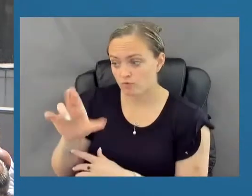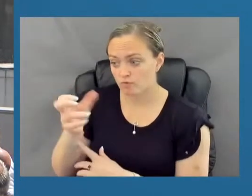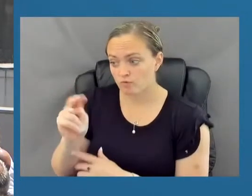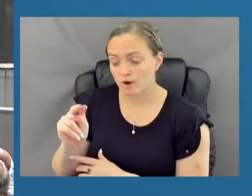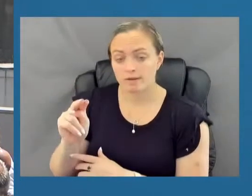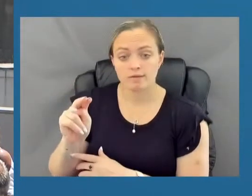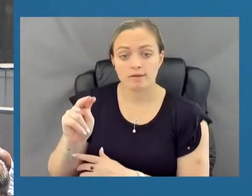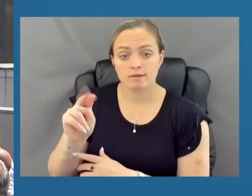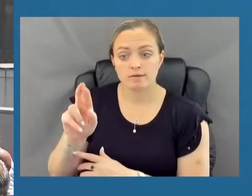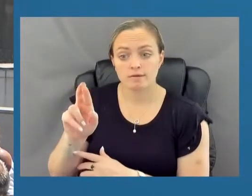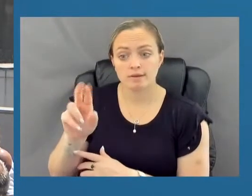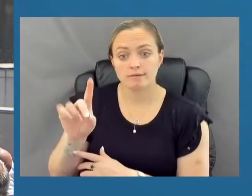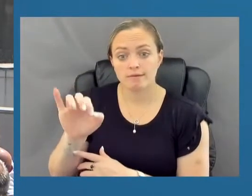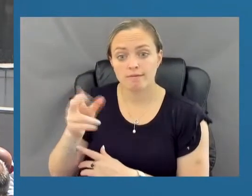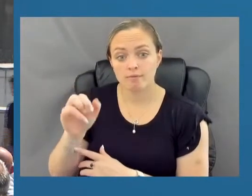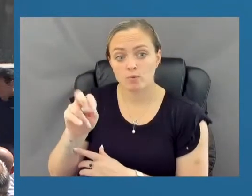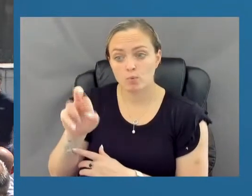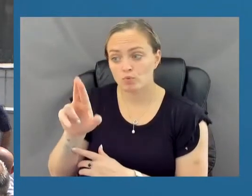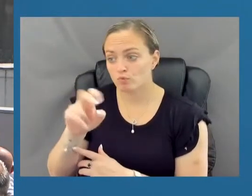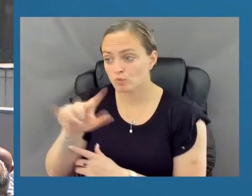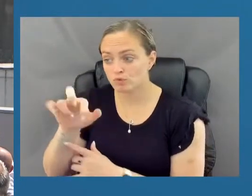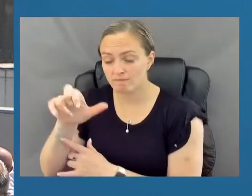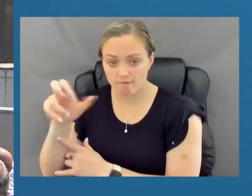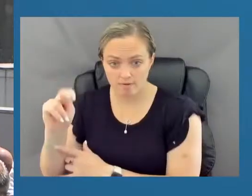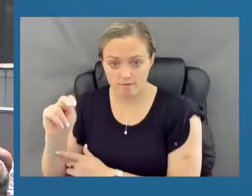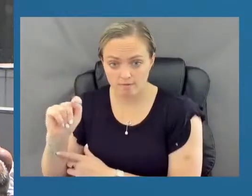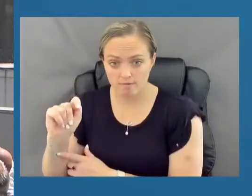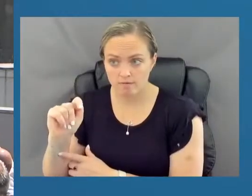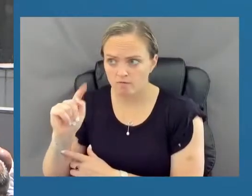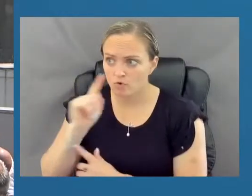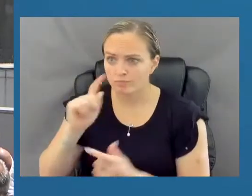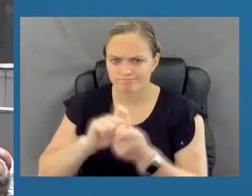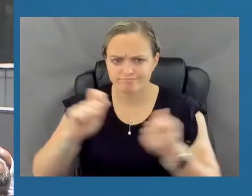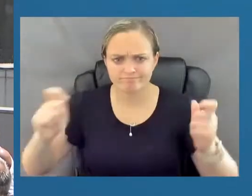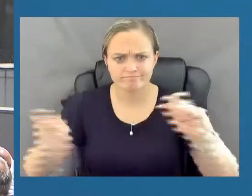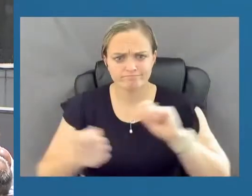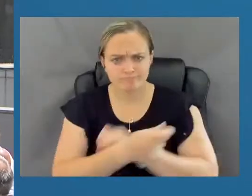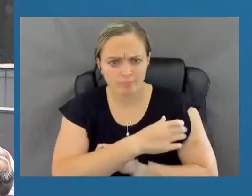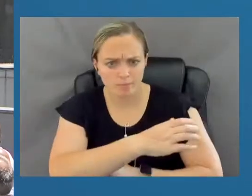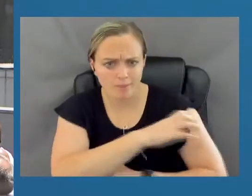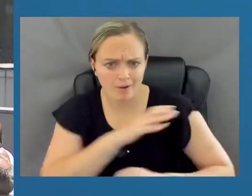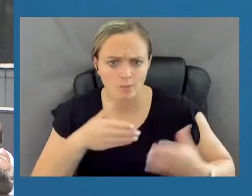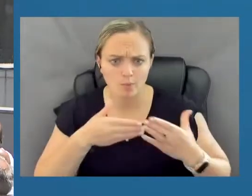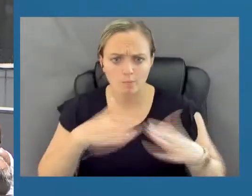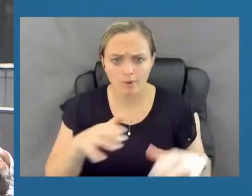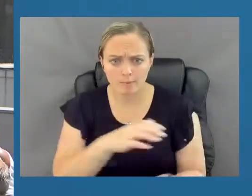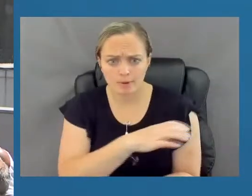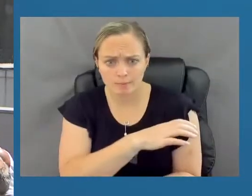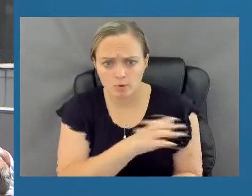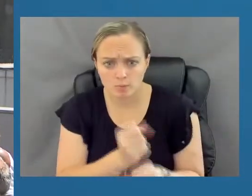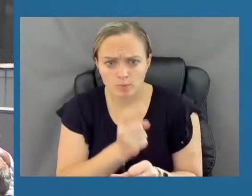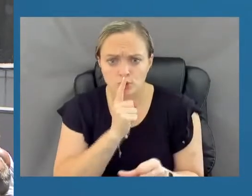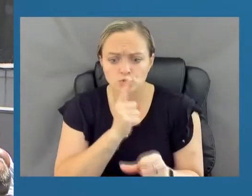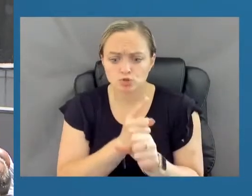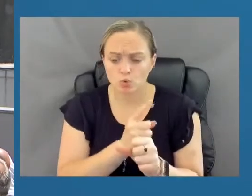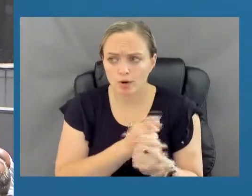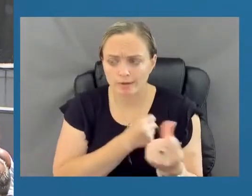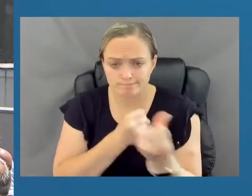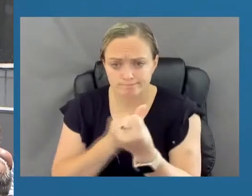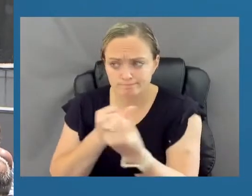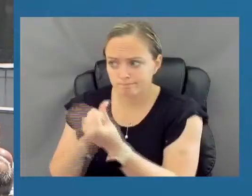Roosevelt, who recognized the transformative power of public power and the need to ensure that it served all New